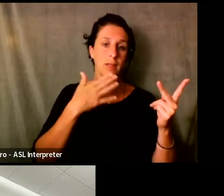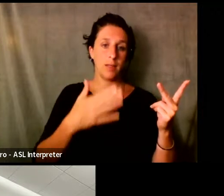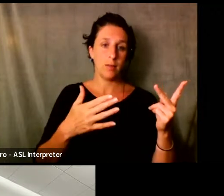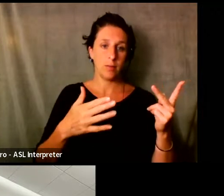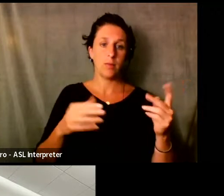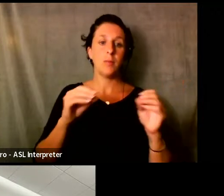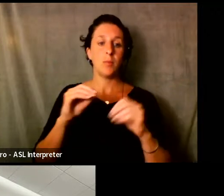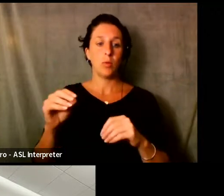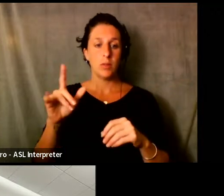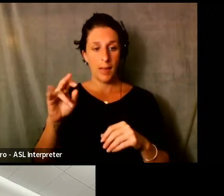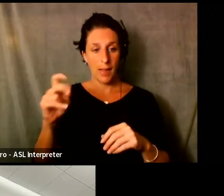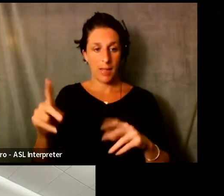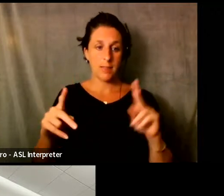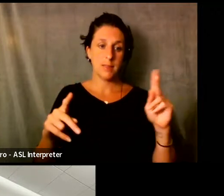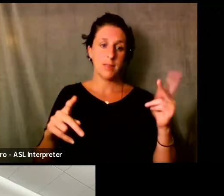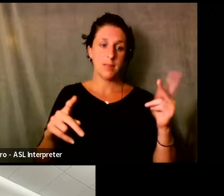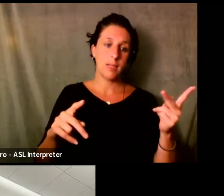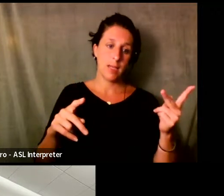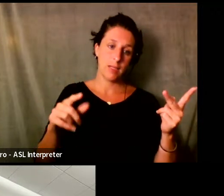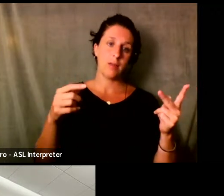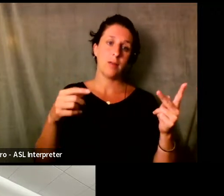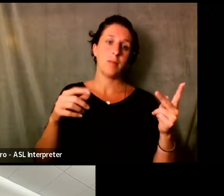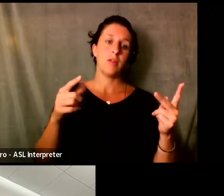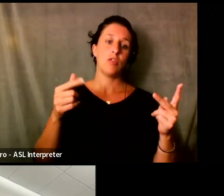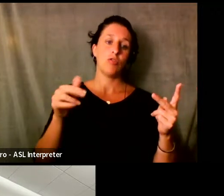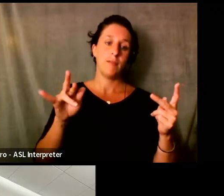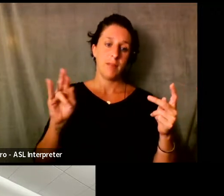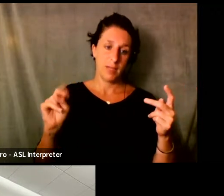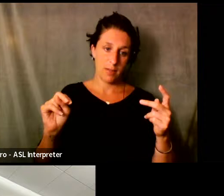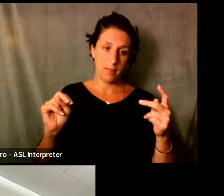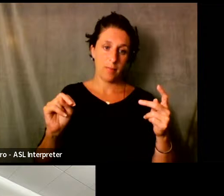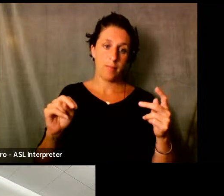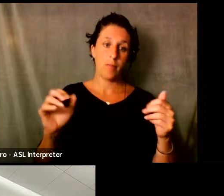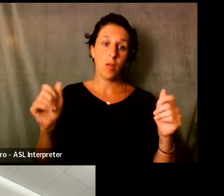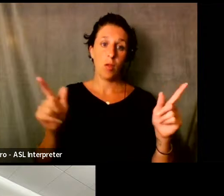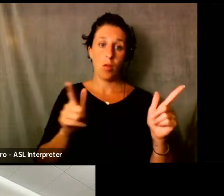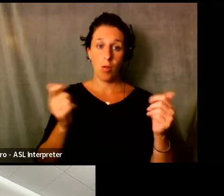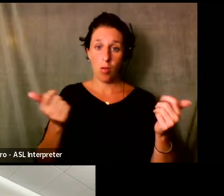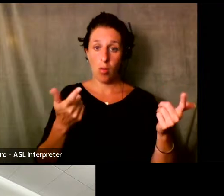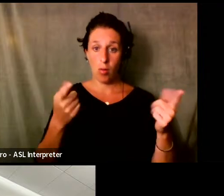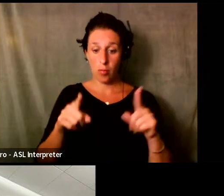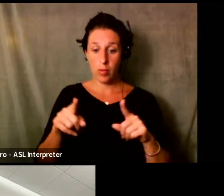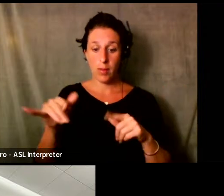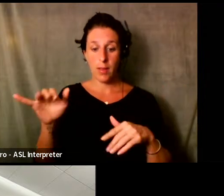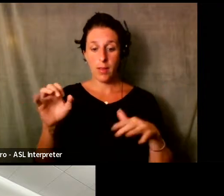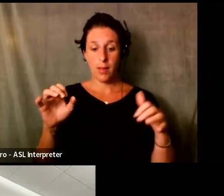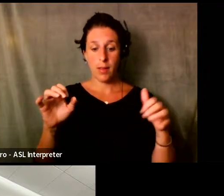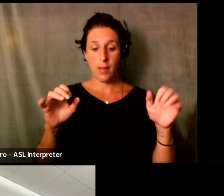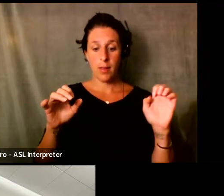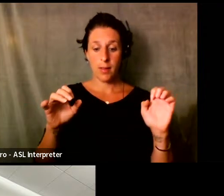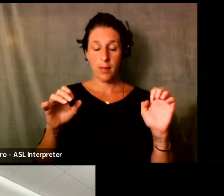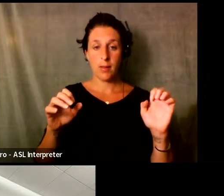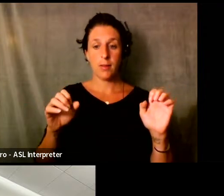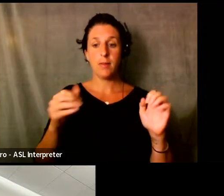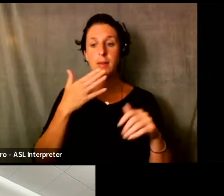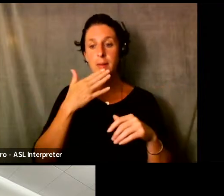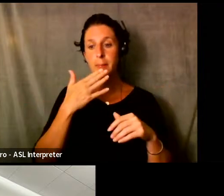have a motion by trustee Land and a second by trustee Griffin. All in favor? Aye. Thank